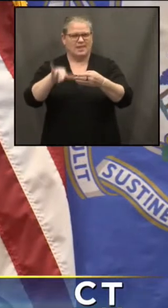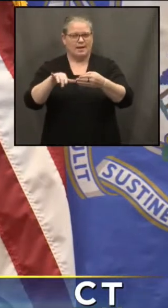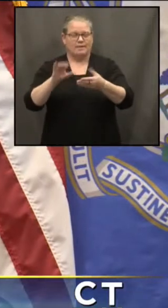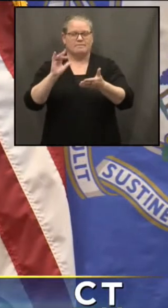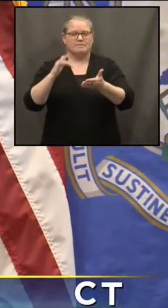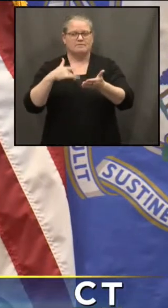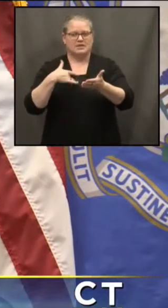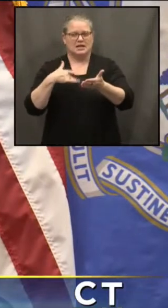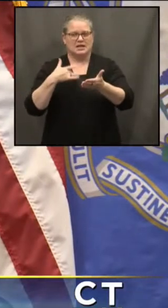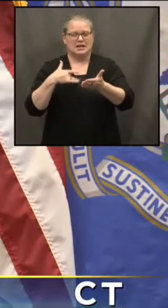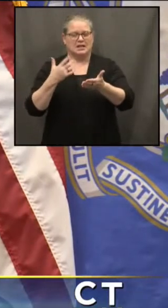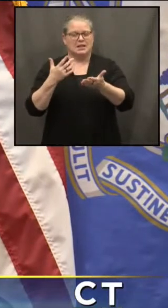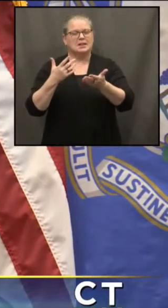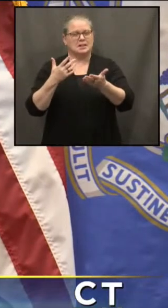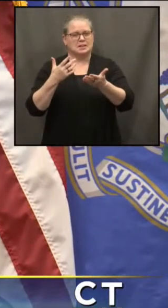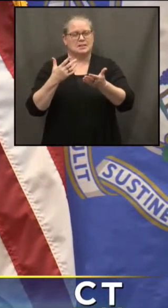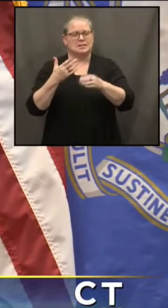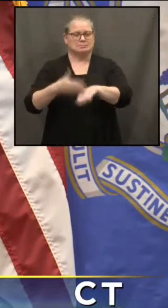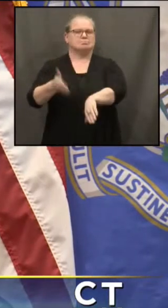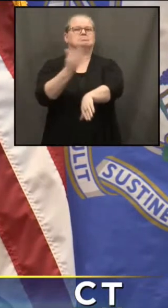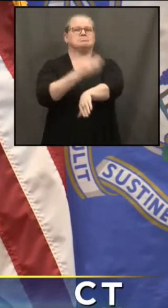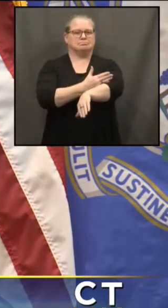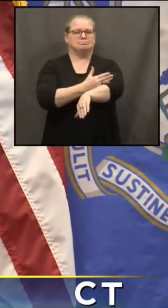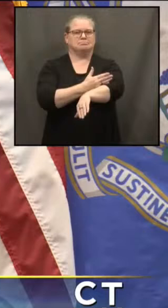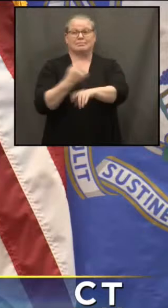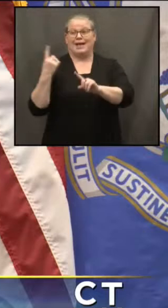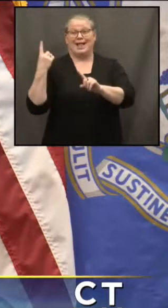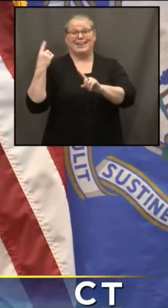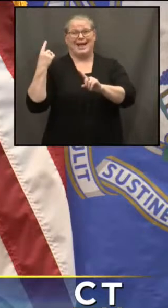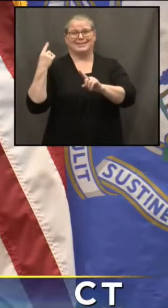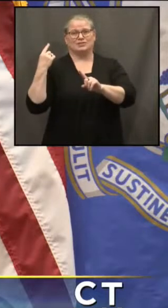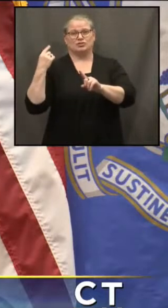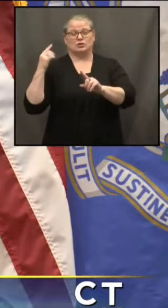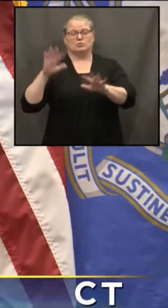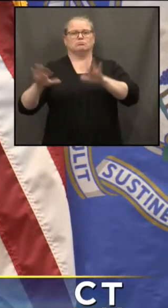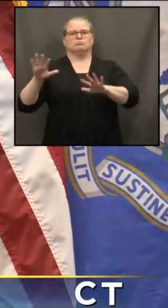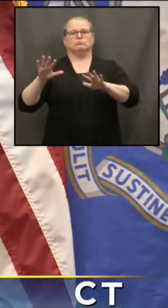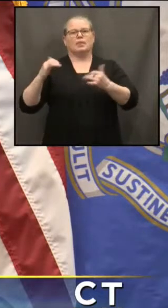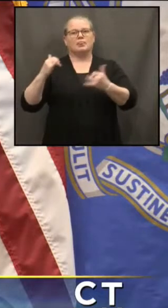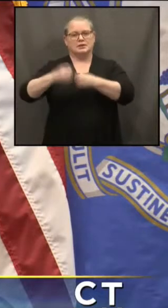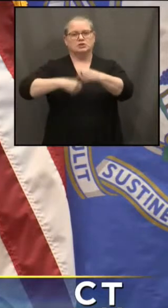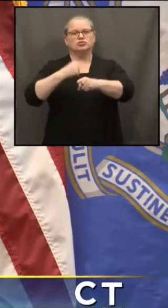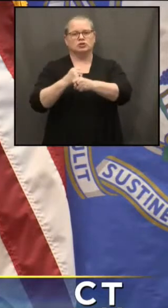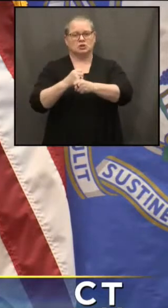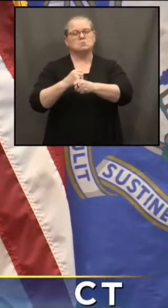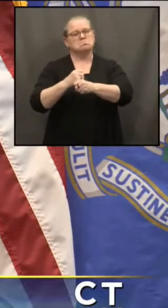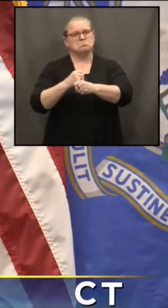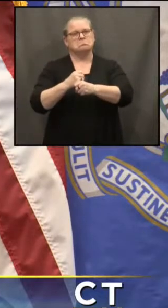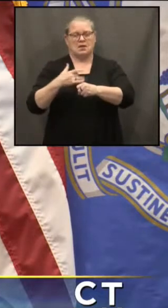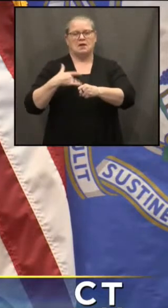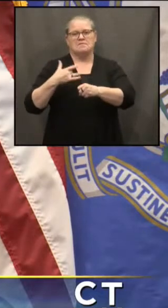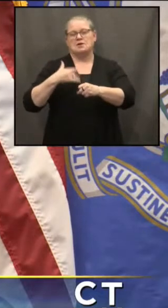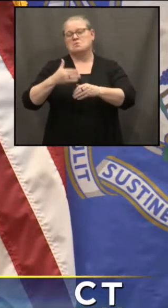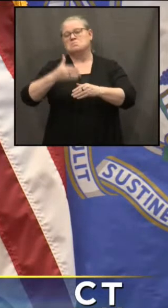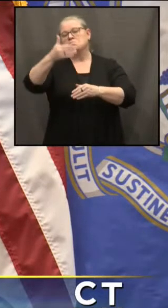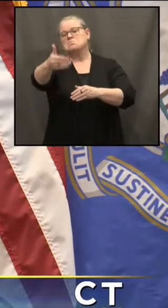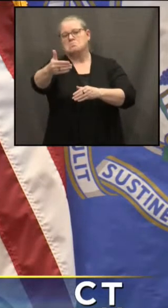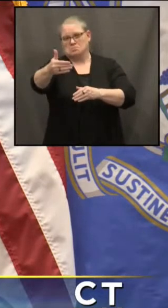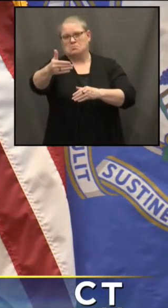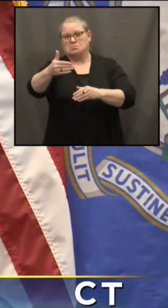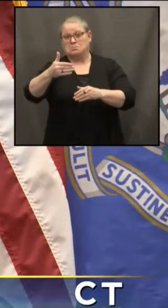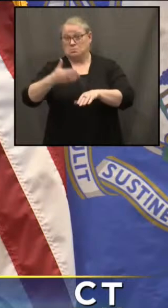the emergency orders any longer. I can't predict the future, but I'm very hopeful of that.